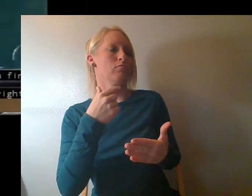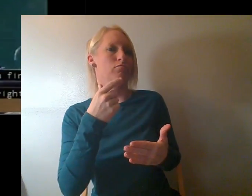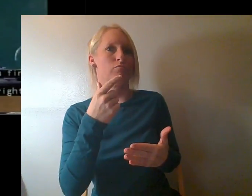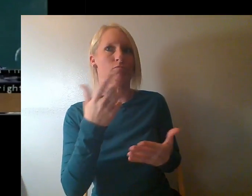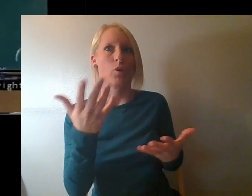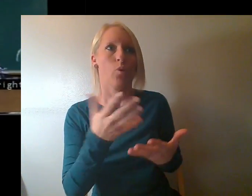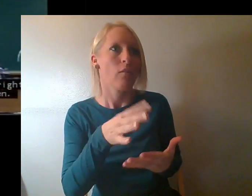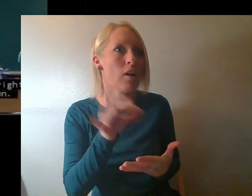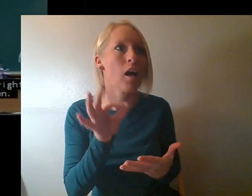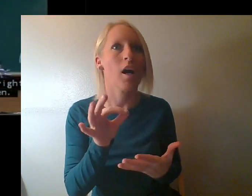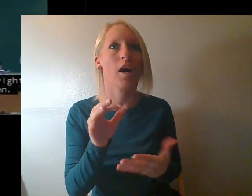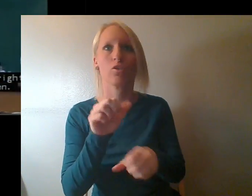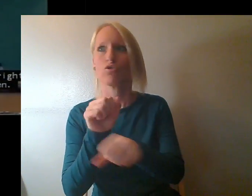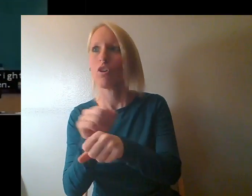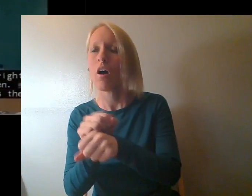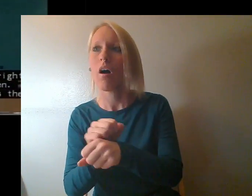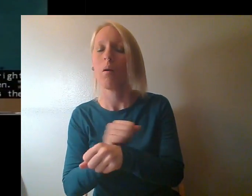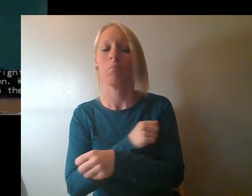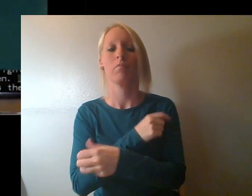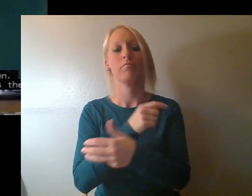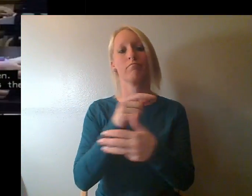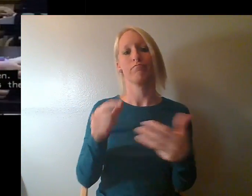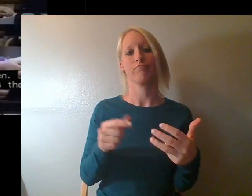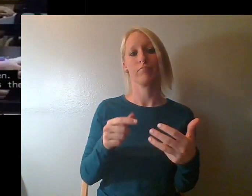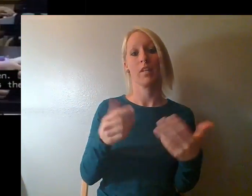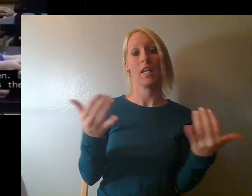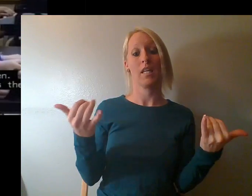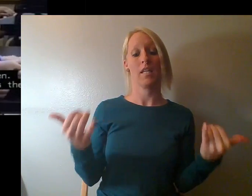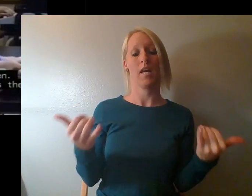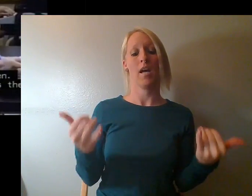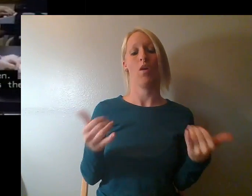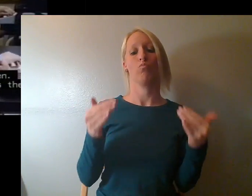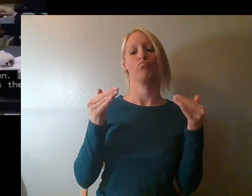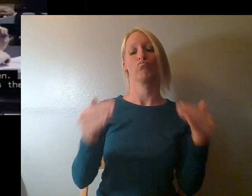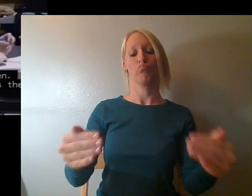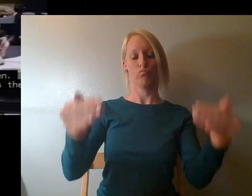right here where we left off then, which is the next thing is the raw materials.